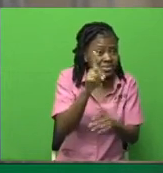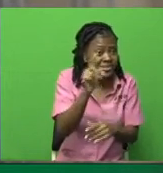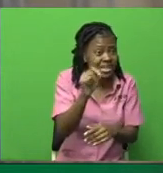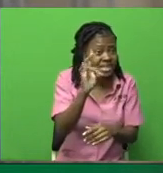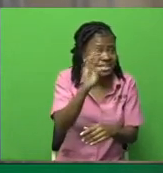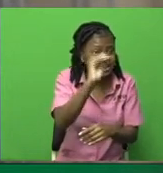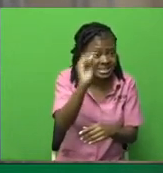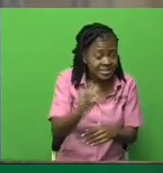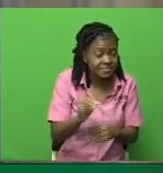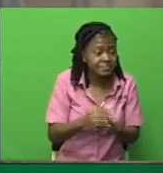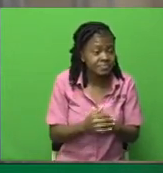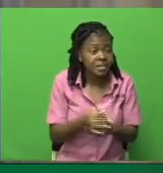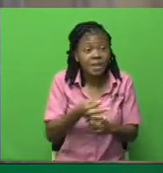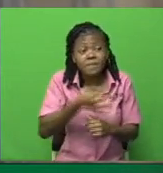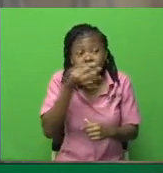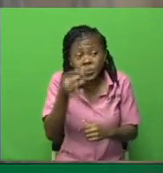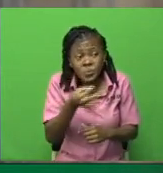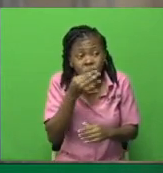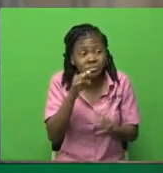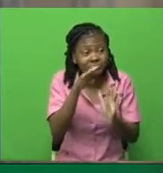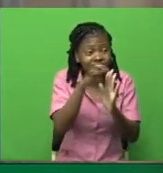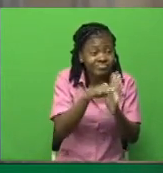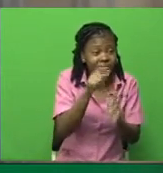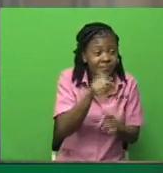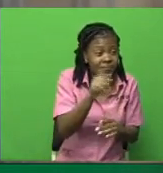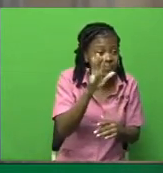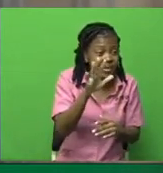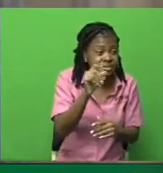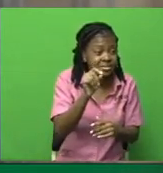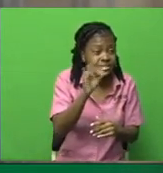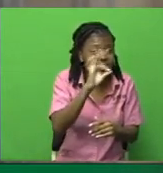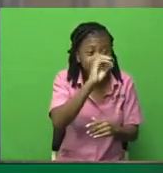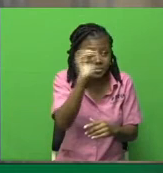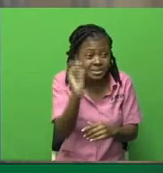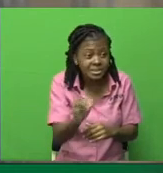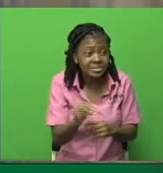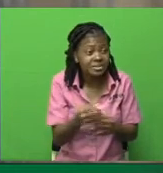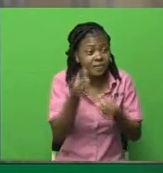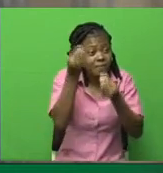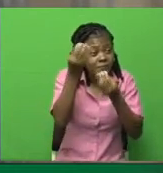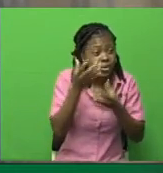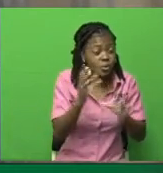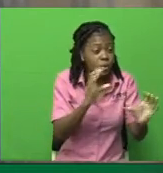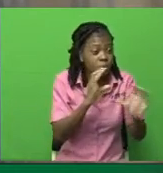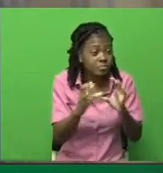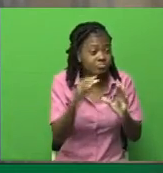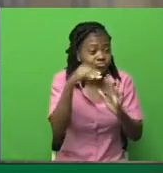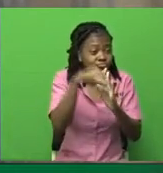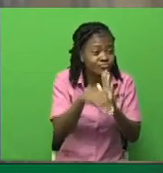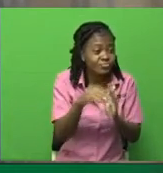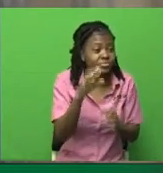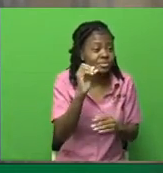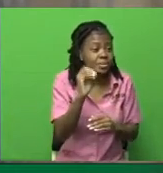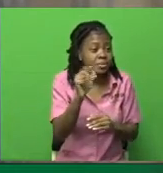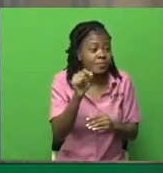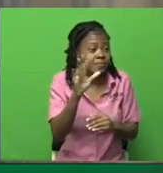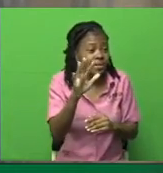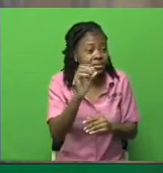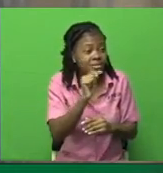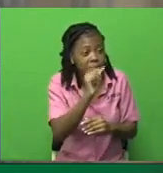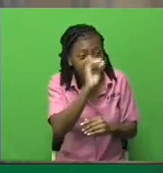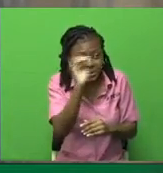Food Supplies minus 5.9 information and communication minus 0.5 percent